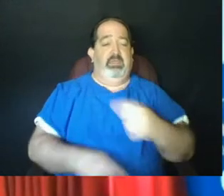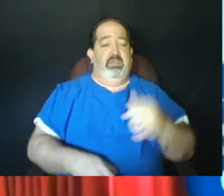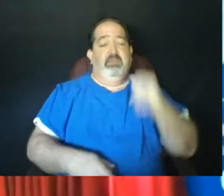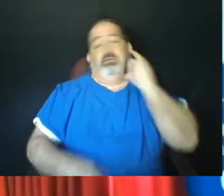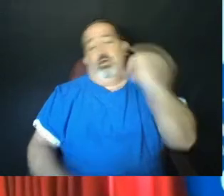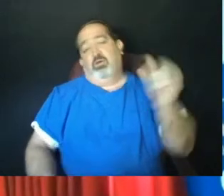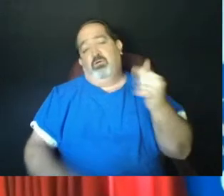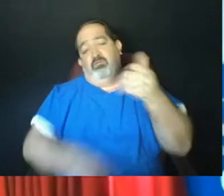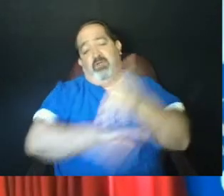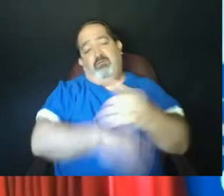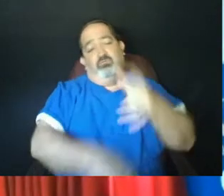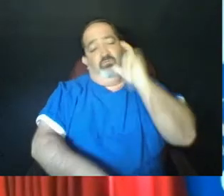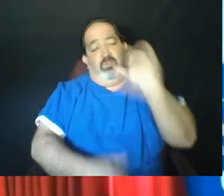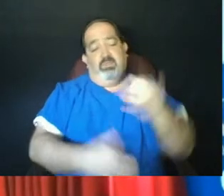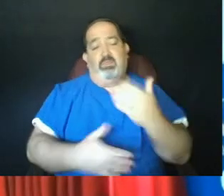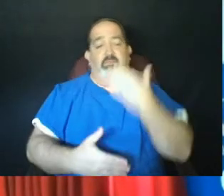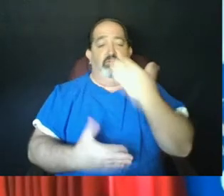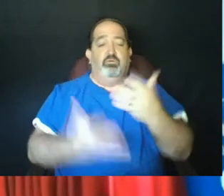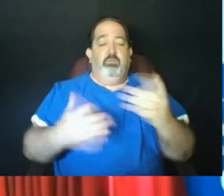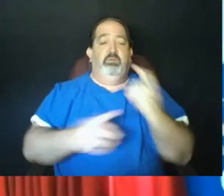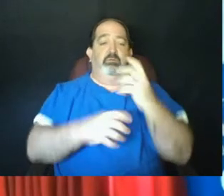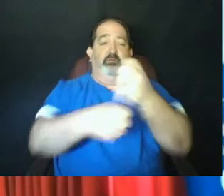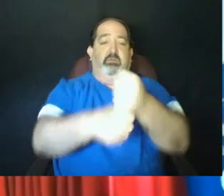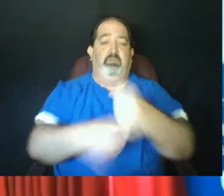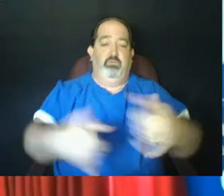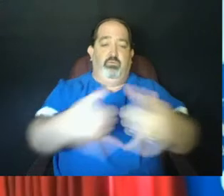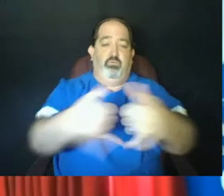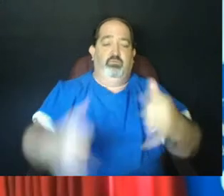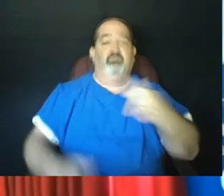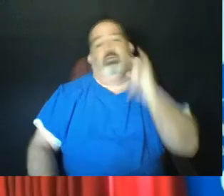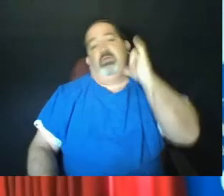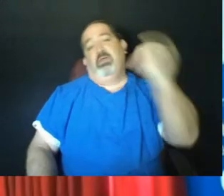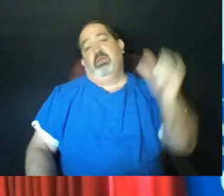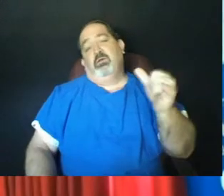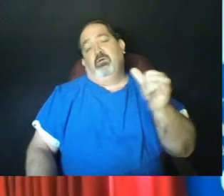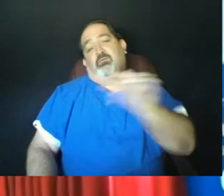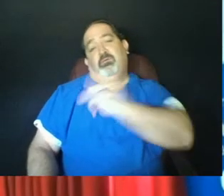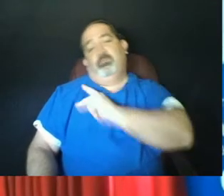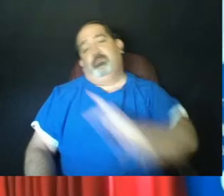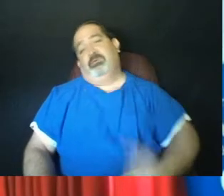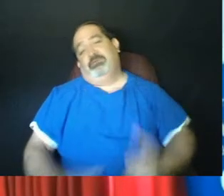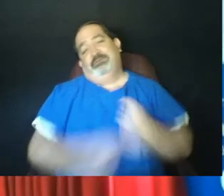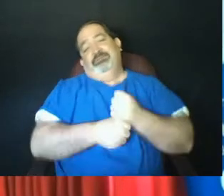much. Please receive this award for the hangovers that His Majesty has seen.